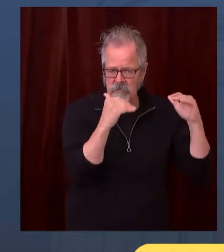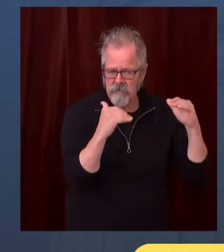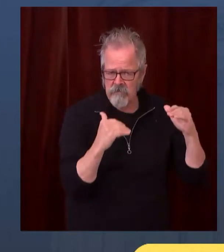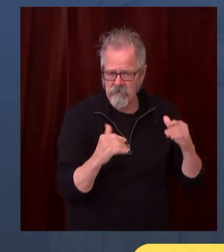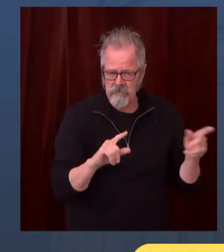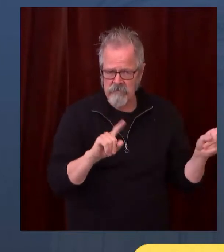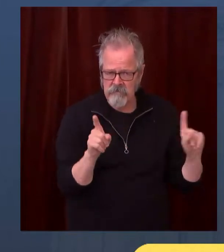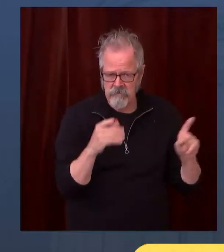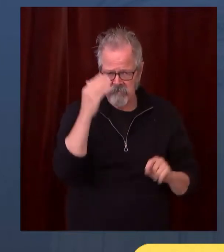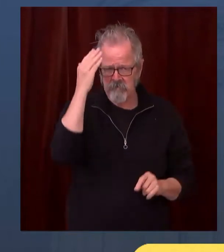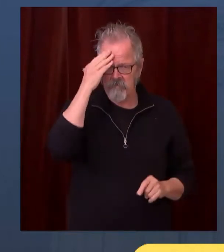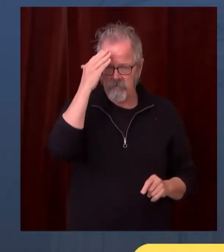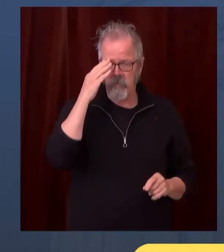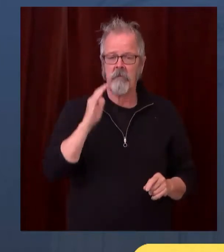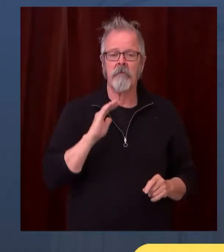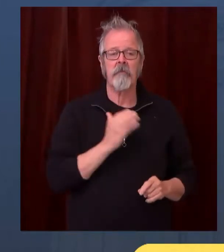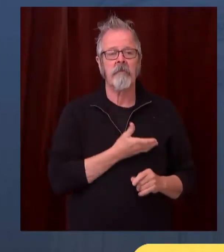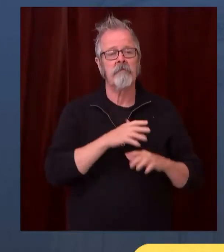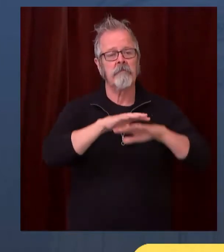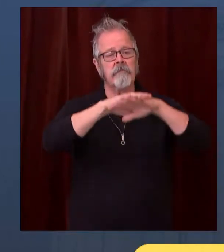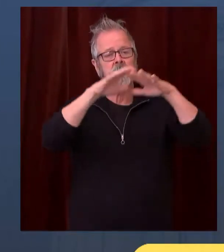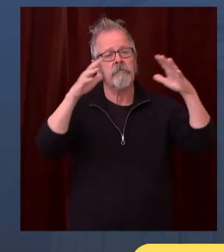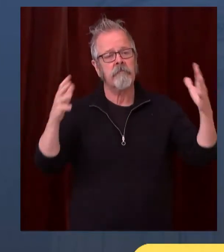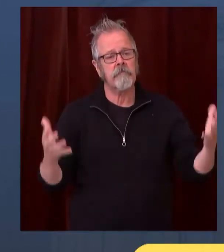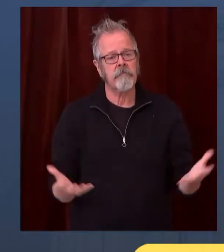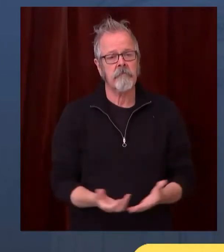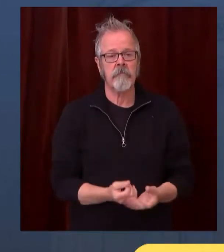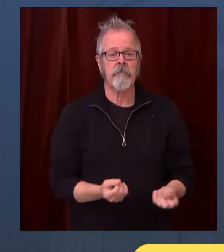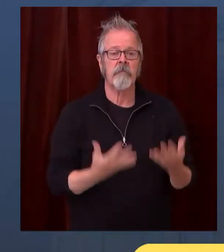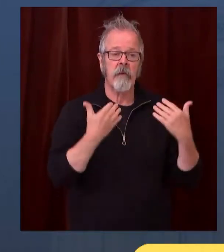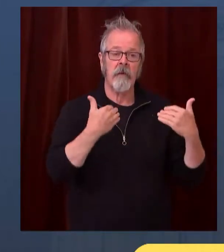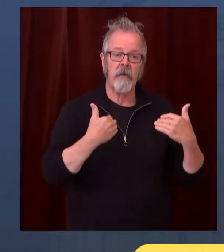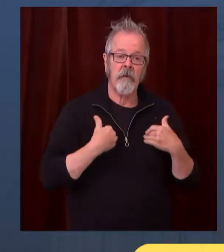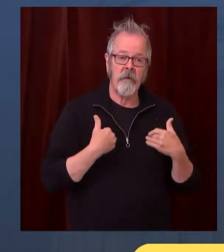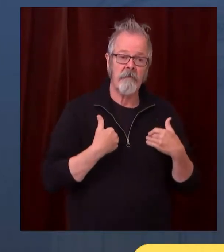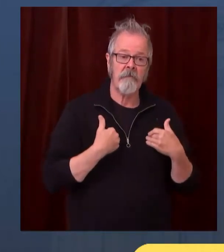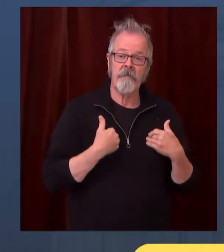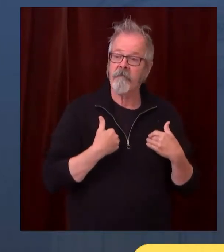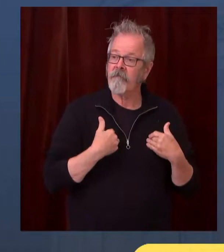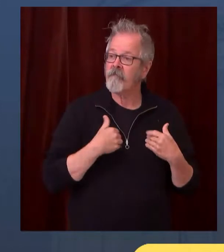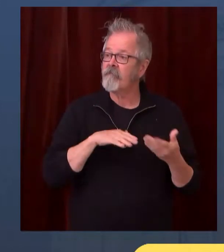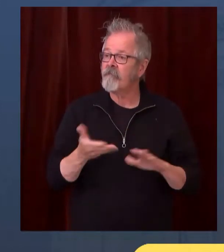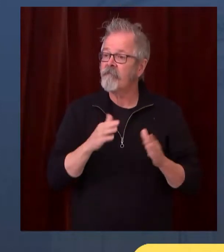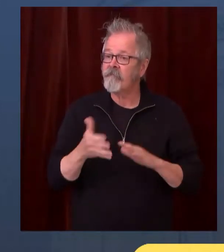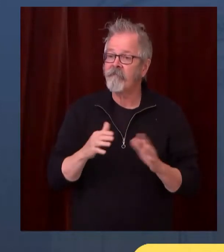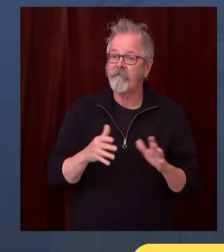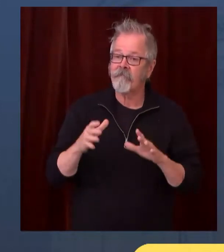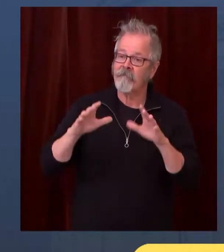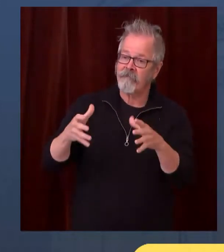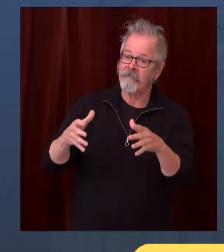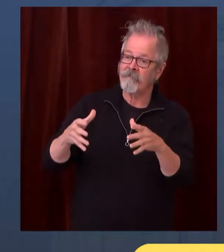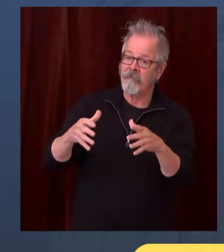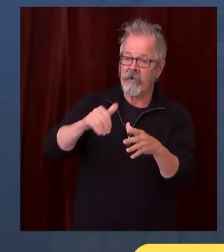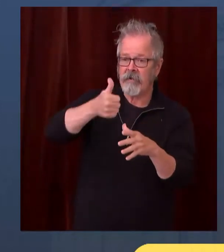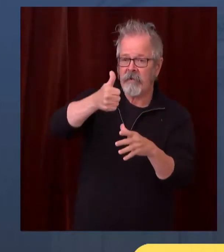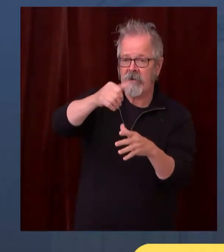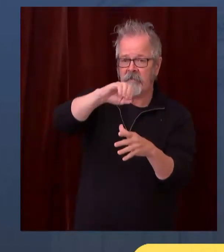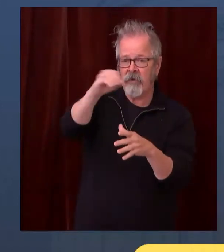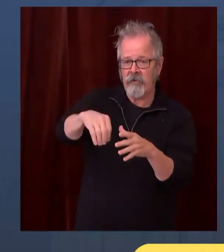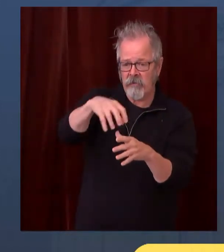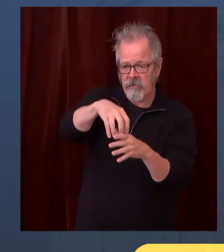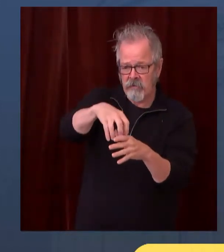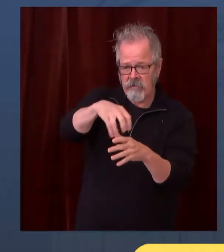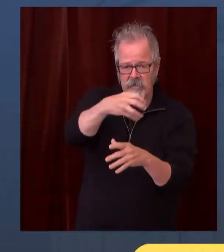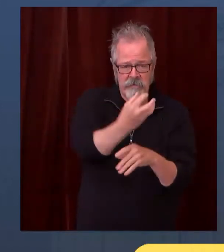clear that these are associated with, they could be employees, staff, visitors, but we can't be sure that they necessarily got